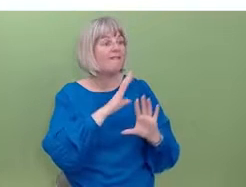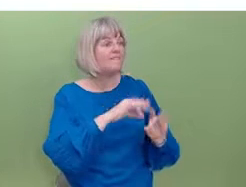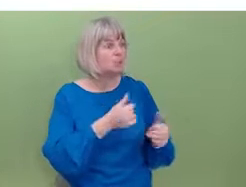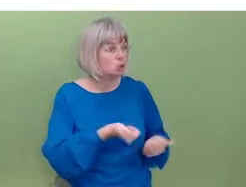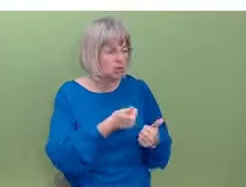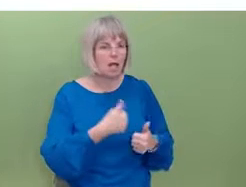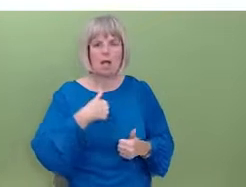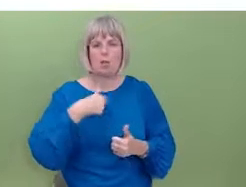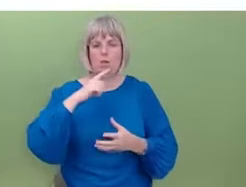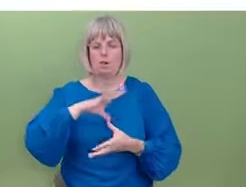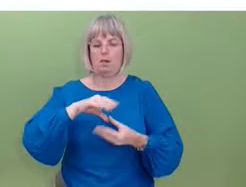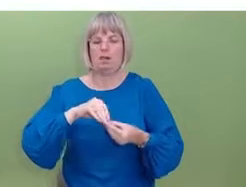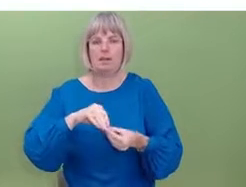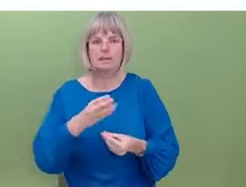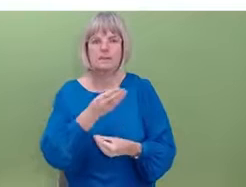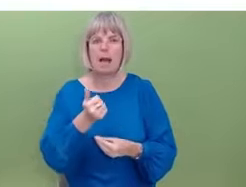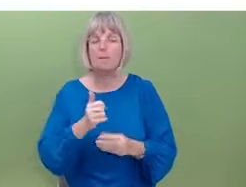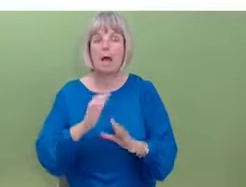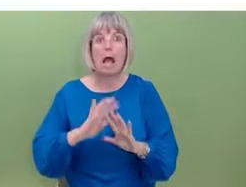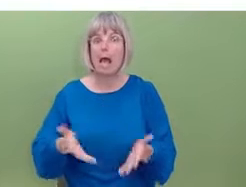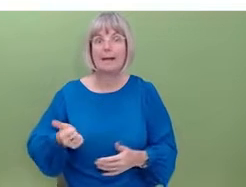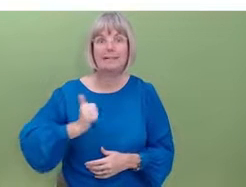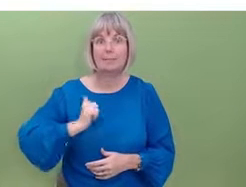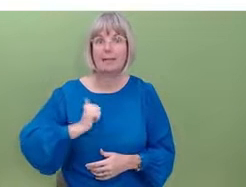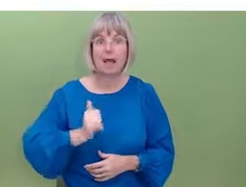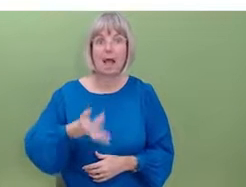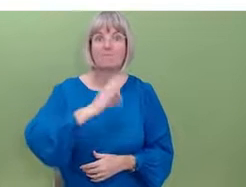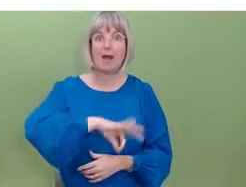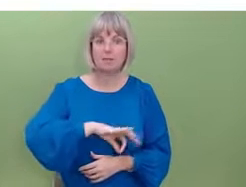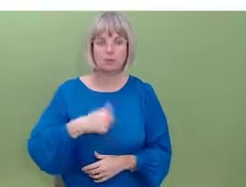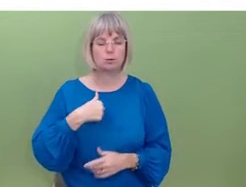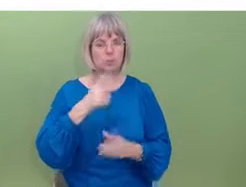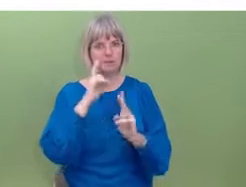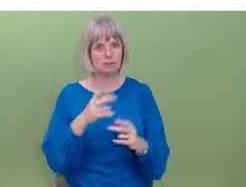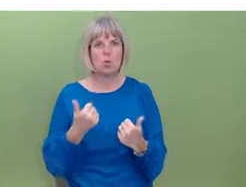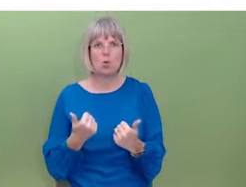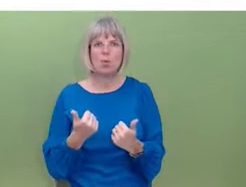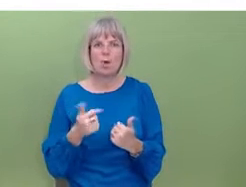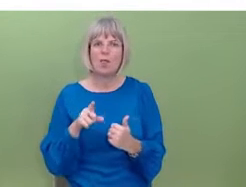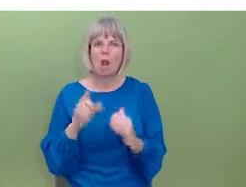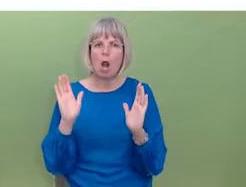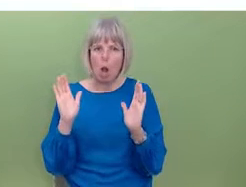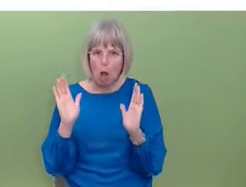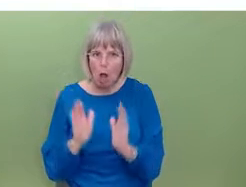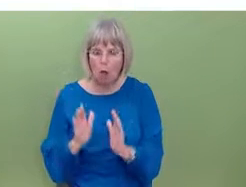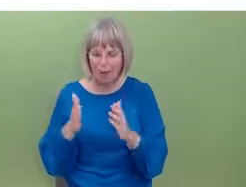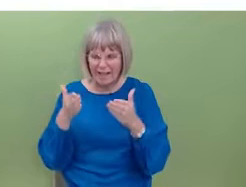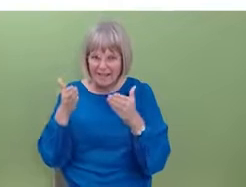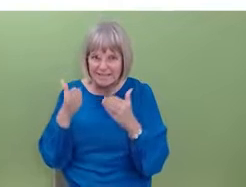some of the unexpected advantages we've seen by using these low intensity approaches, even with complex